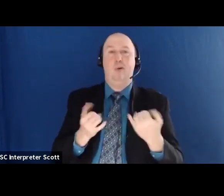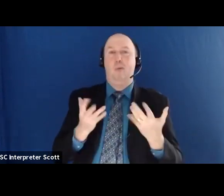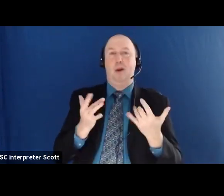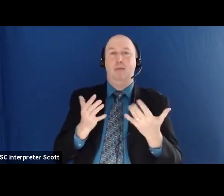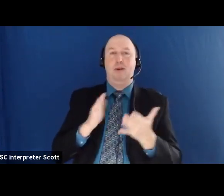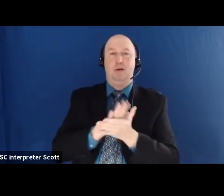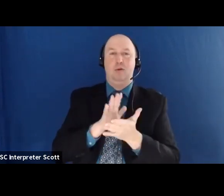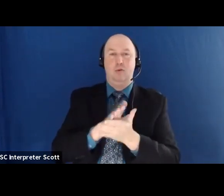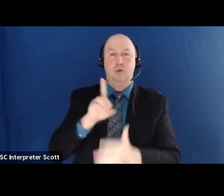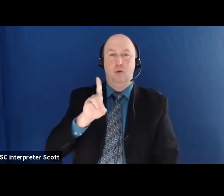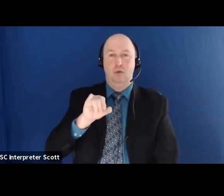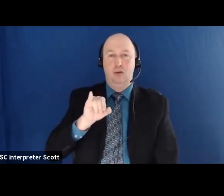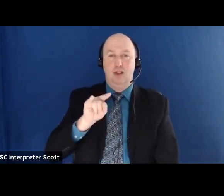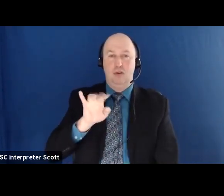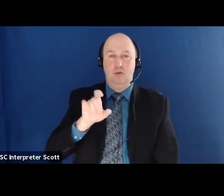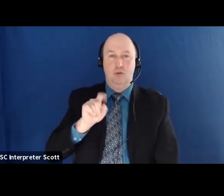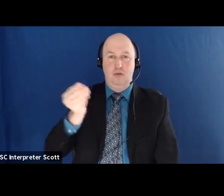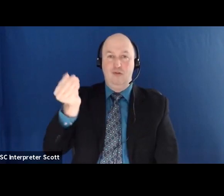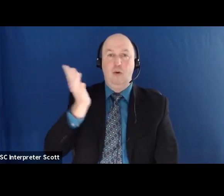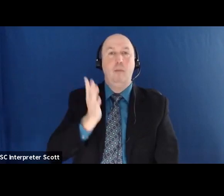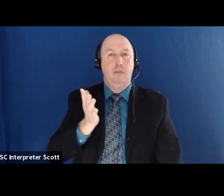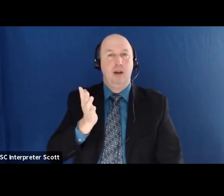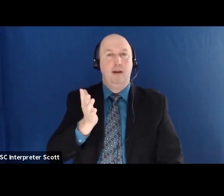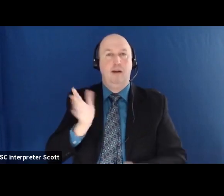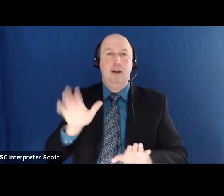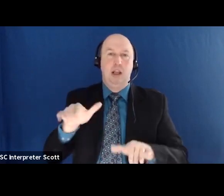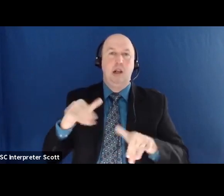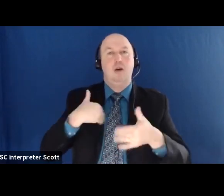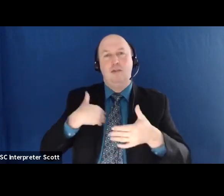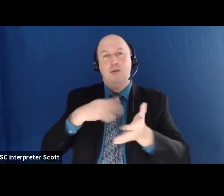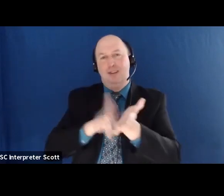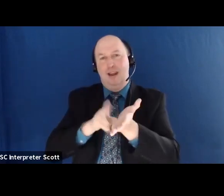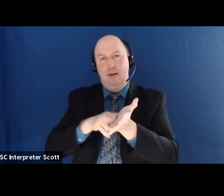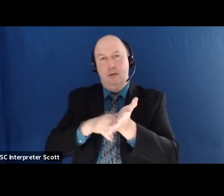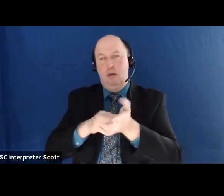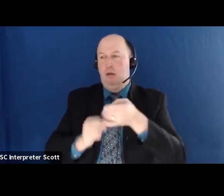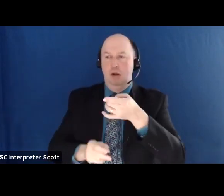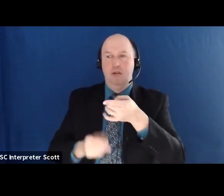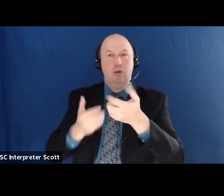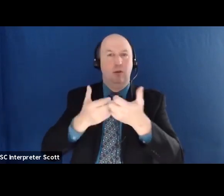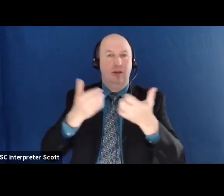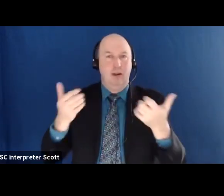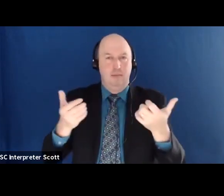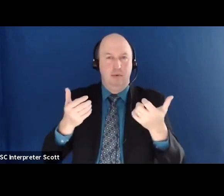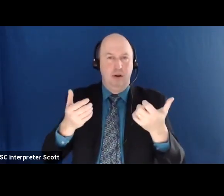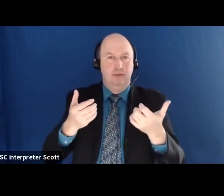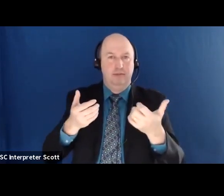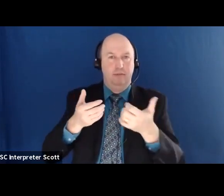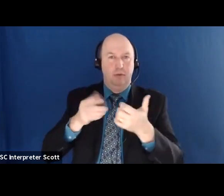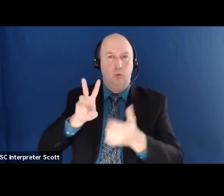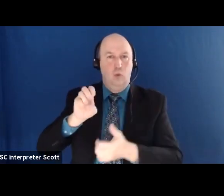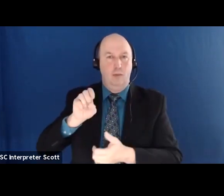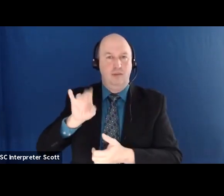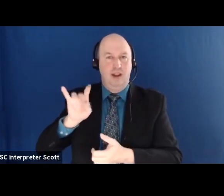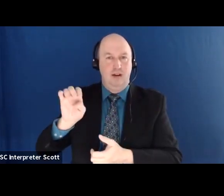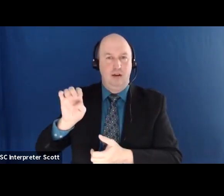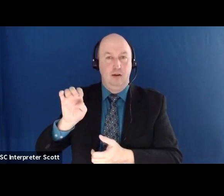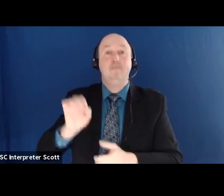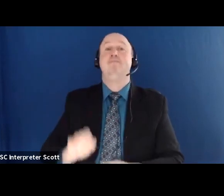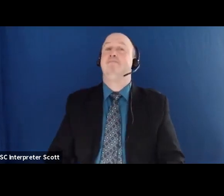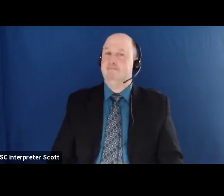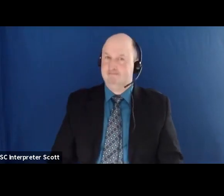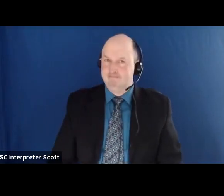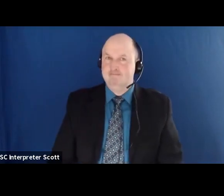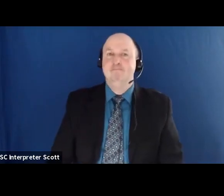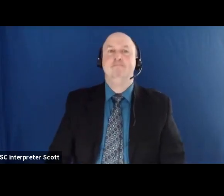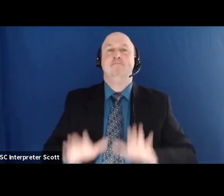to tell me you have to sign up through a separate link? Yeah. So again,